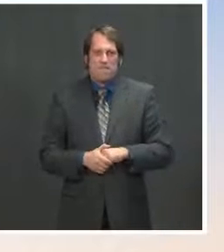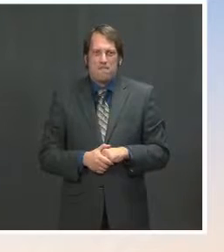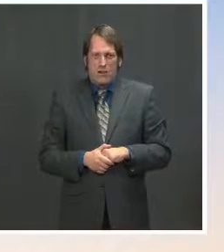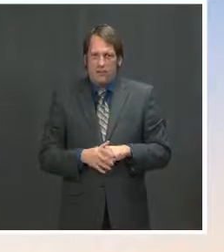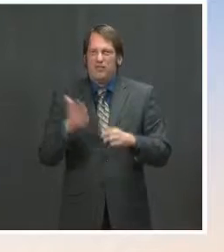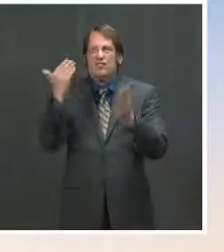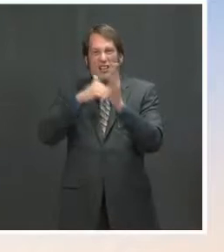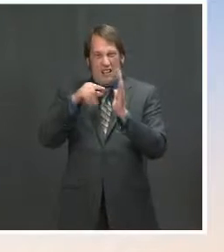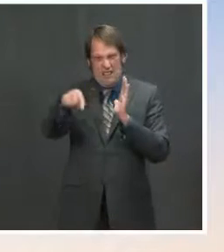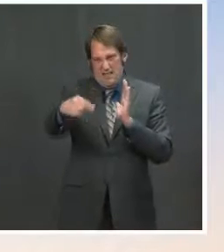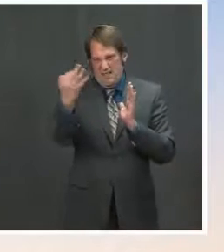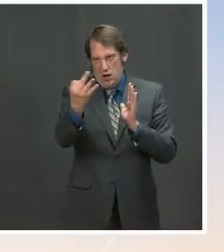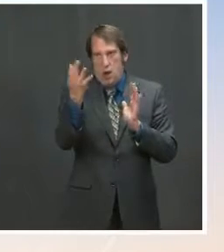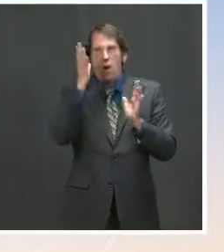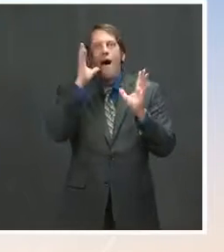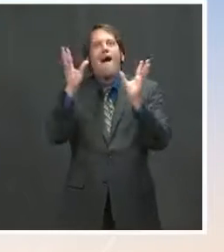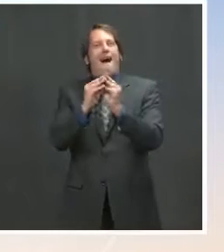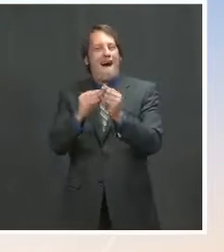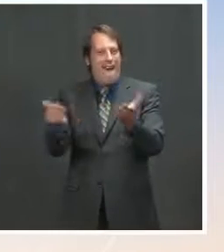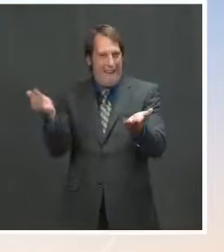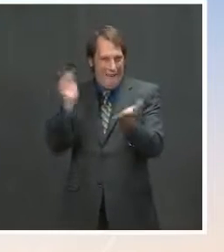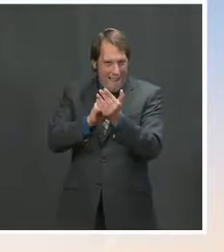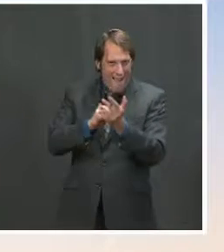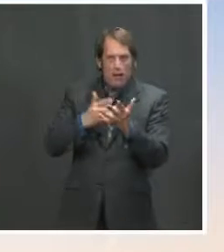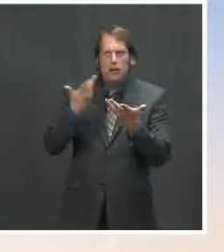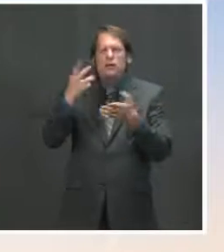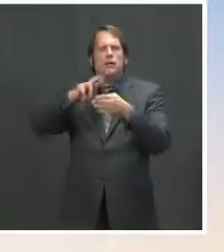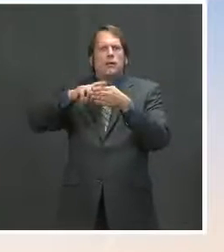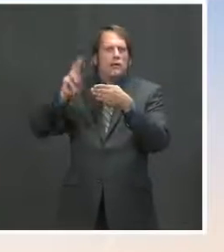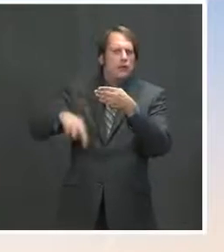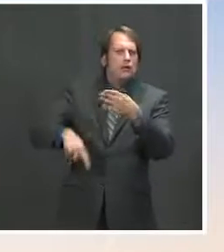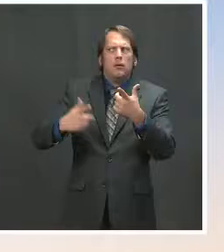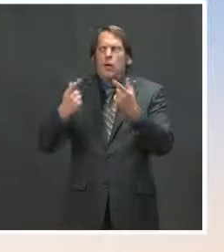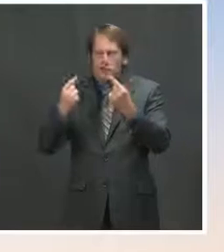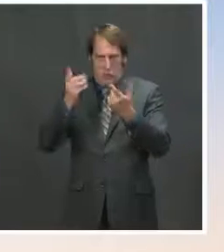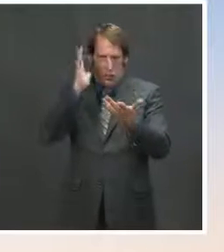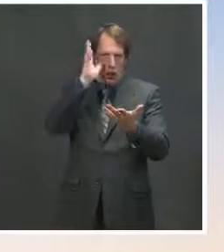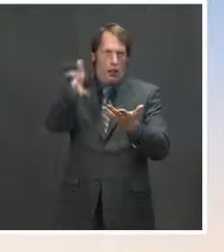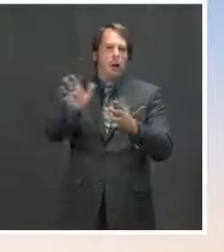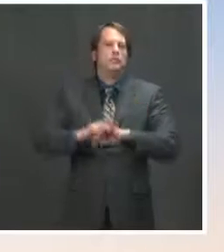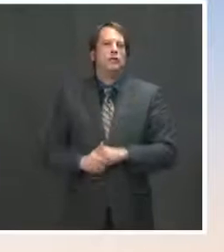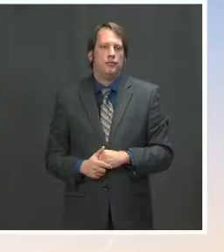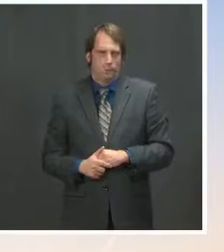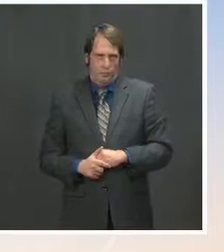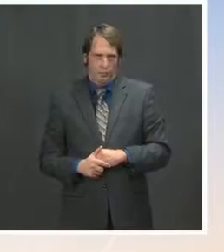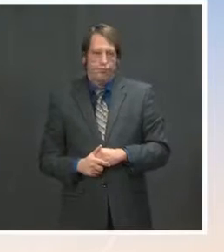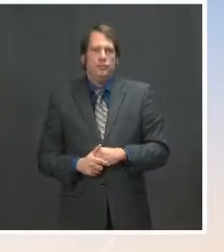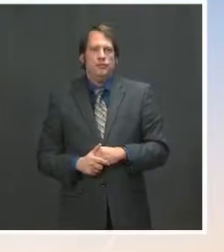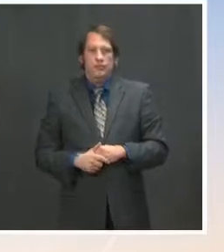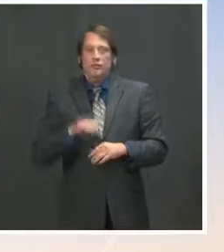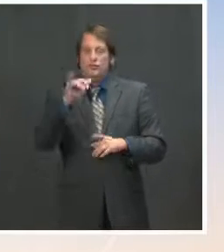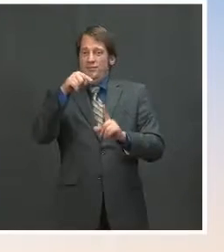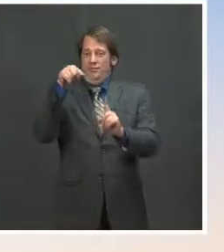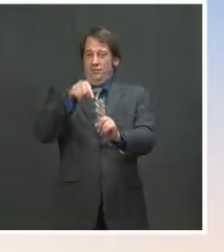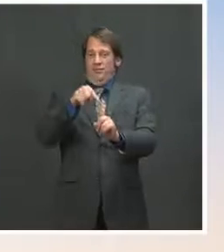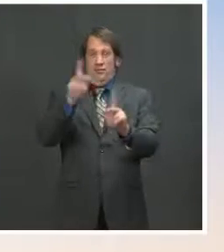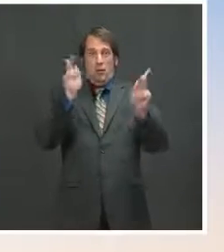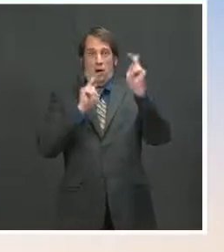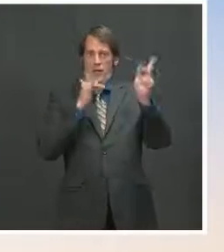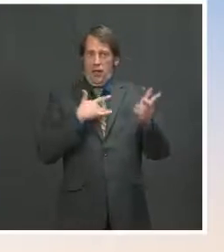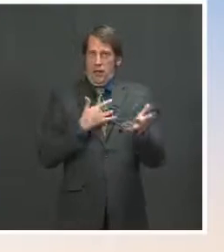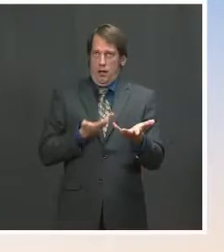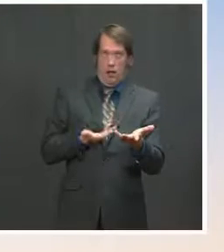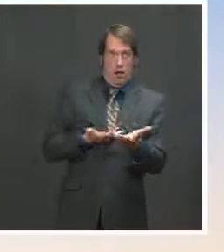the weekend, so we'll see what comes out of that. But what we've seen as it relates to confidence or hesitancy is that, broadly speaking,